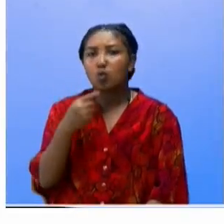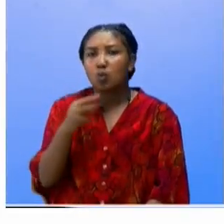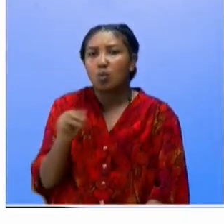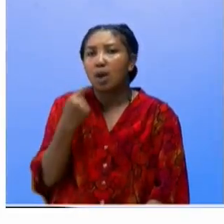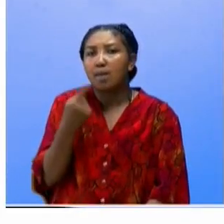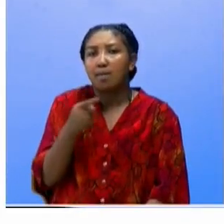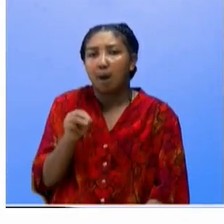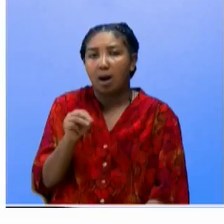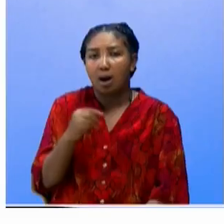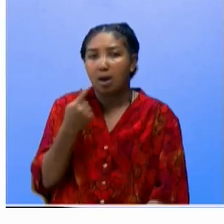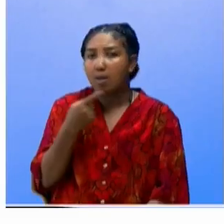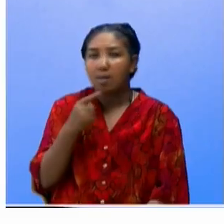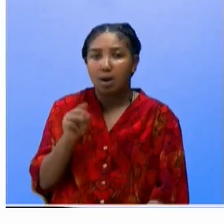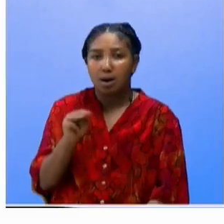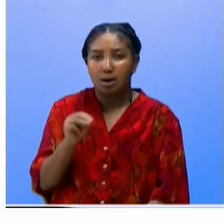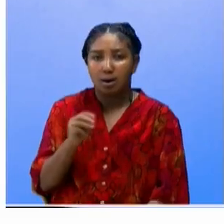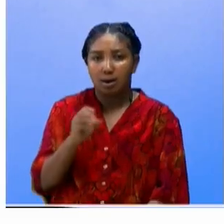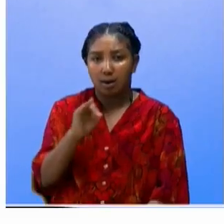for whom,